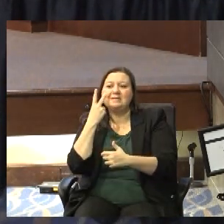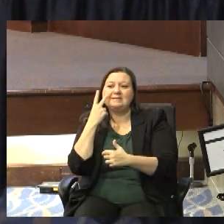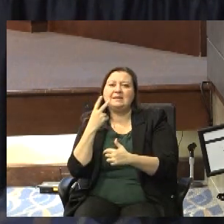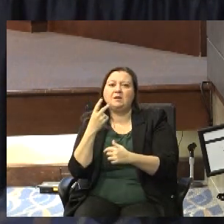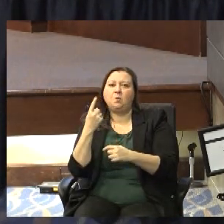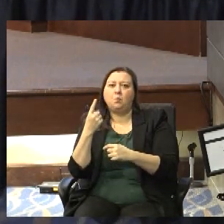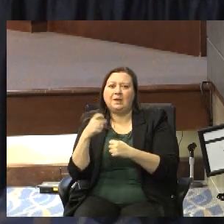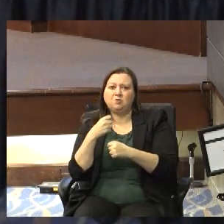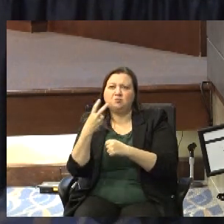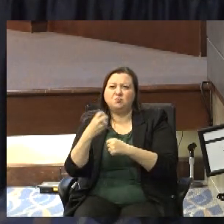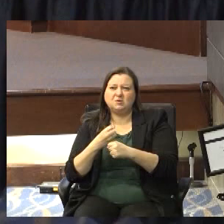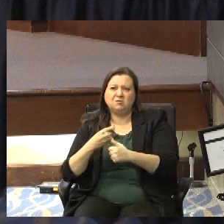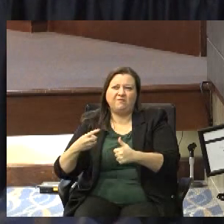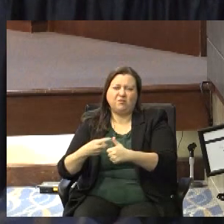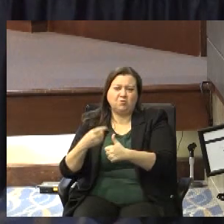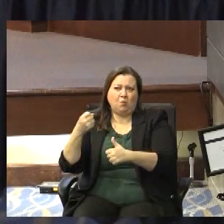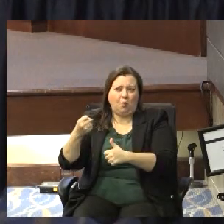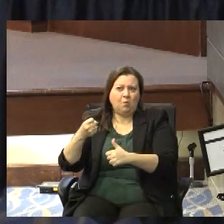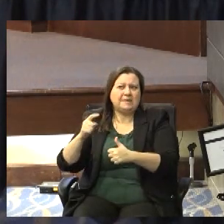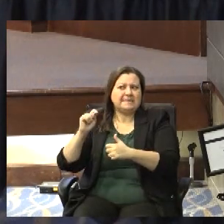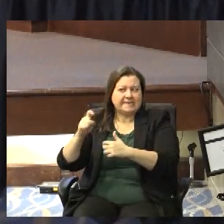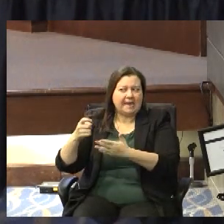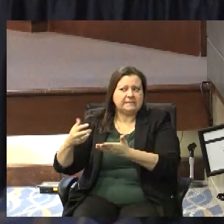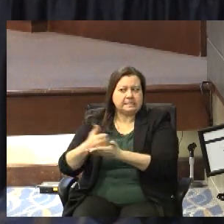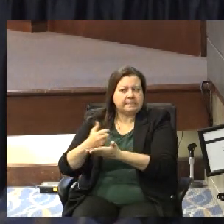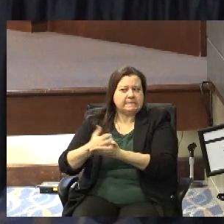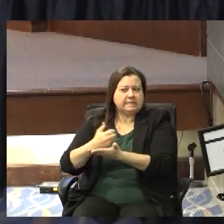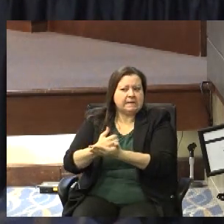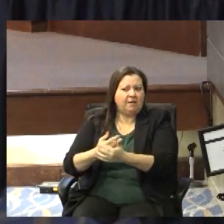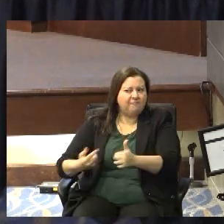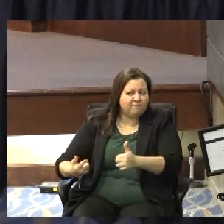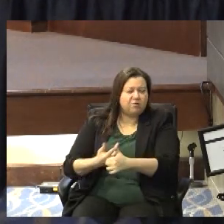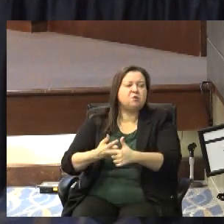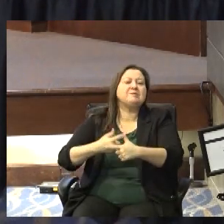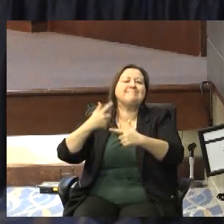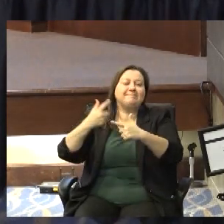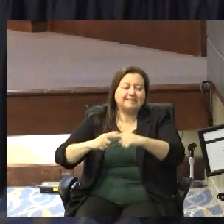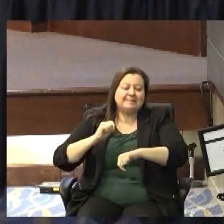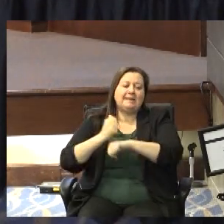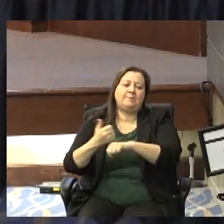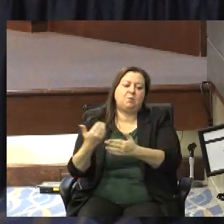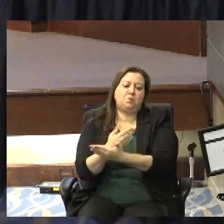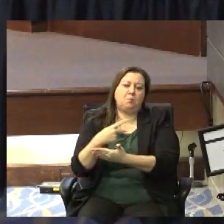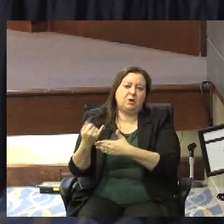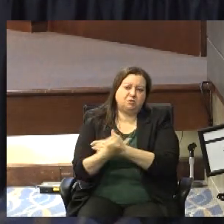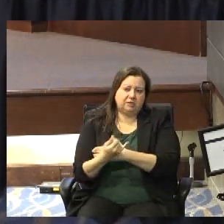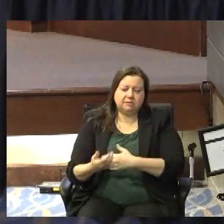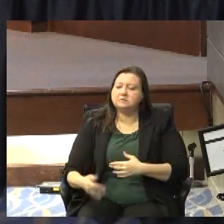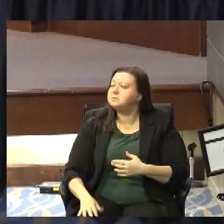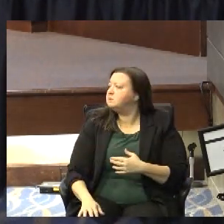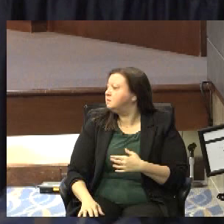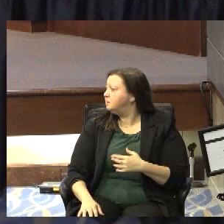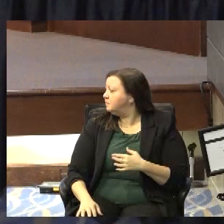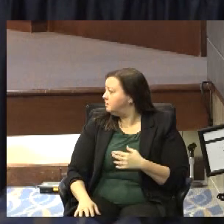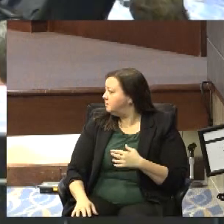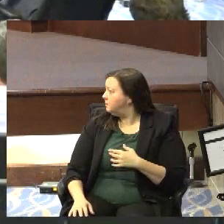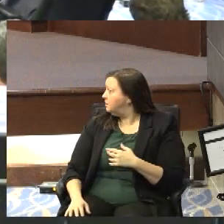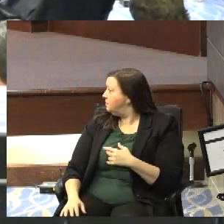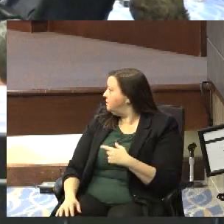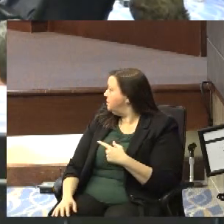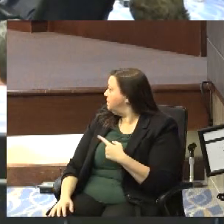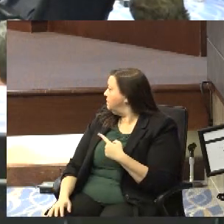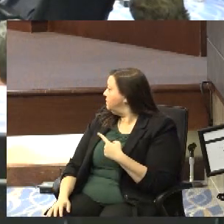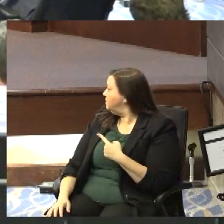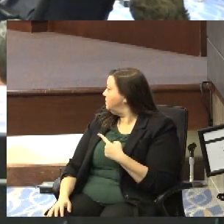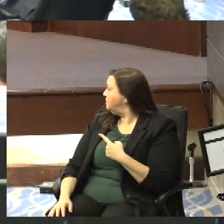another big project in front of you. And for it the will cheap need seats also, big is what? What's that? I said for the